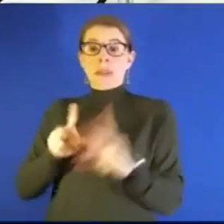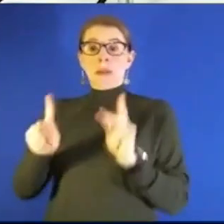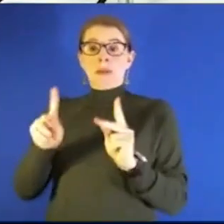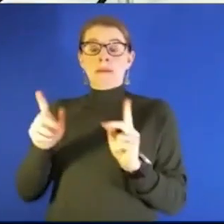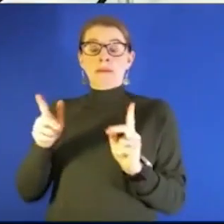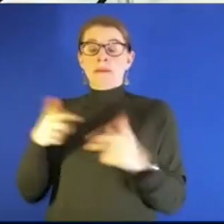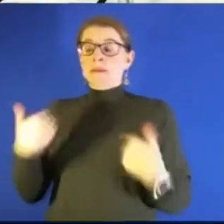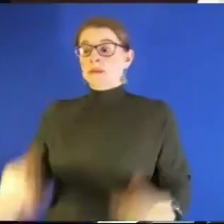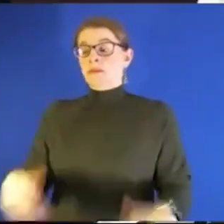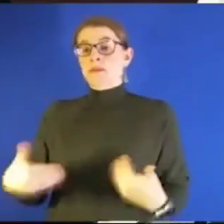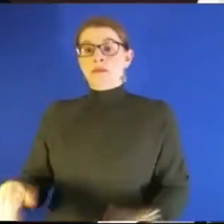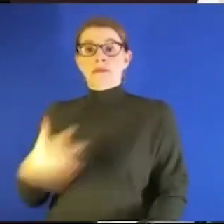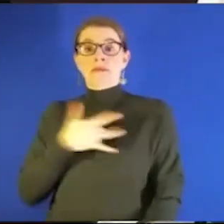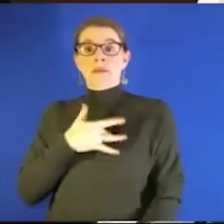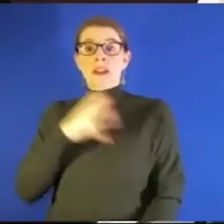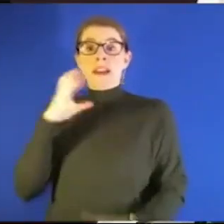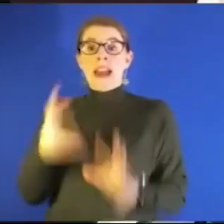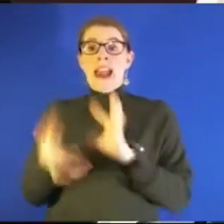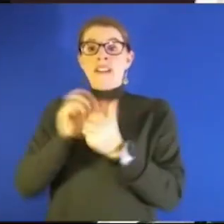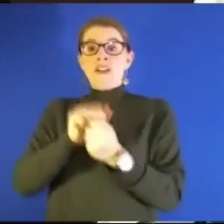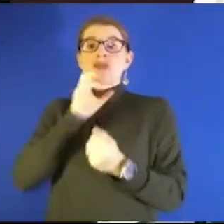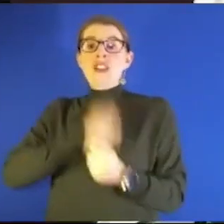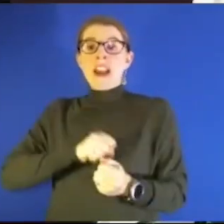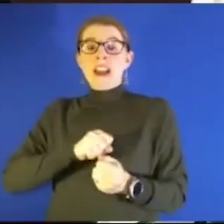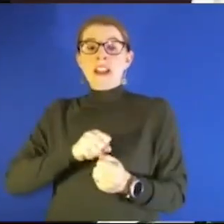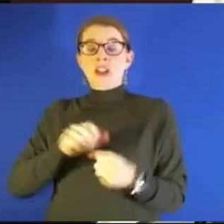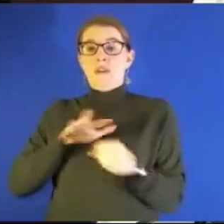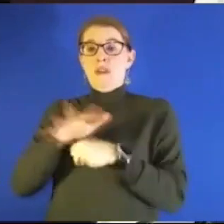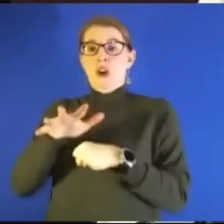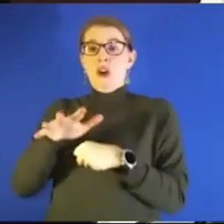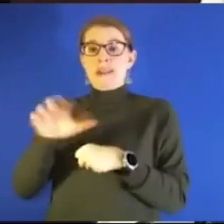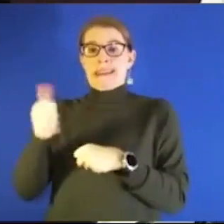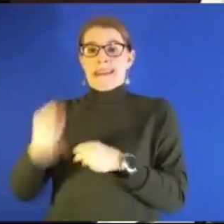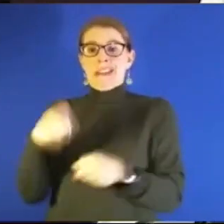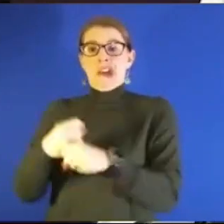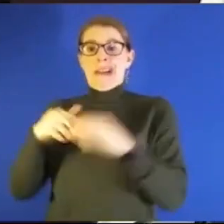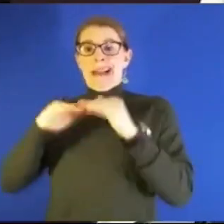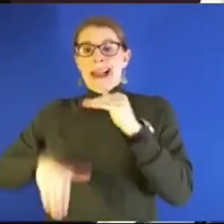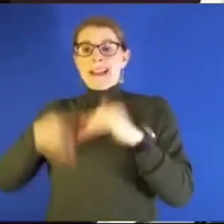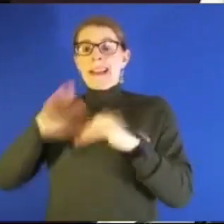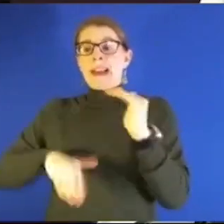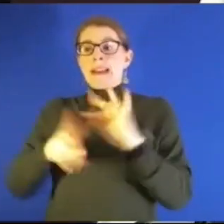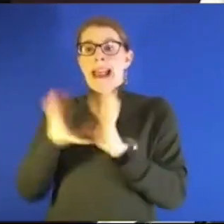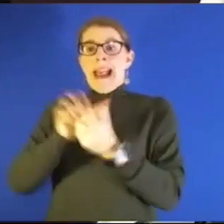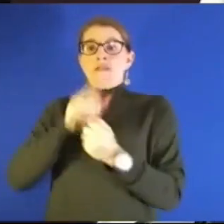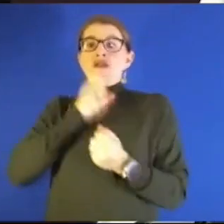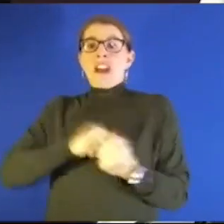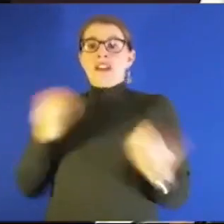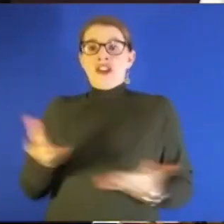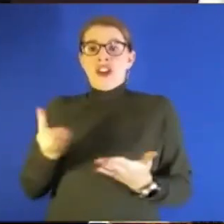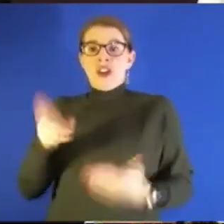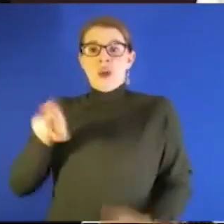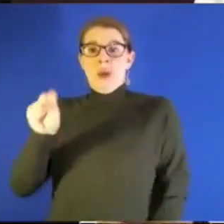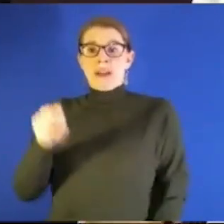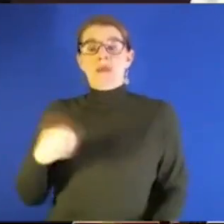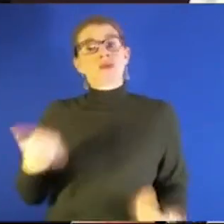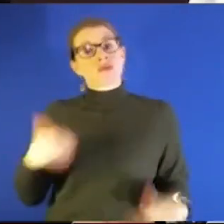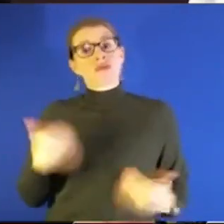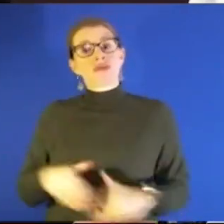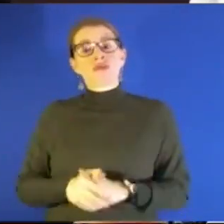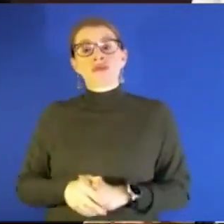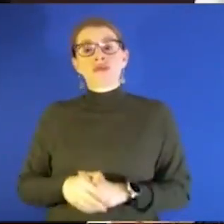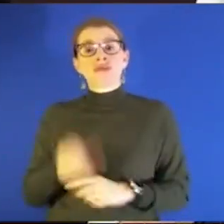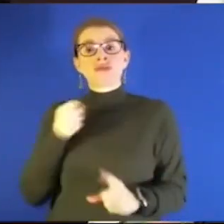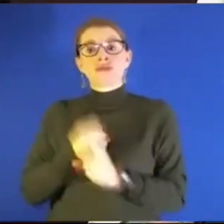average age in South Africa is a full decade less than the average age in the United States, and that's going to make a significant difference. At least it does with just about any